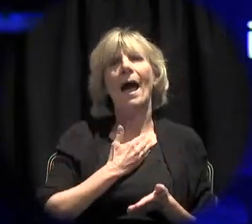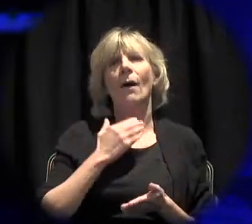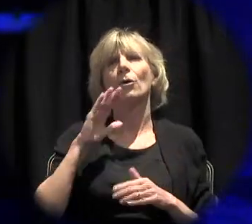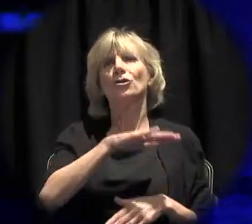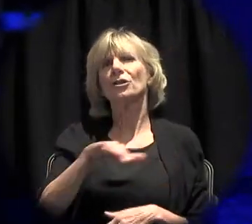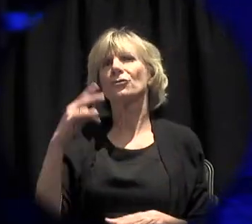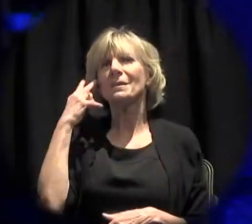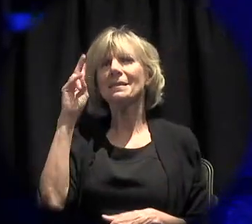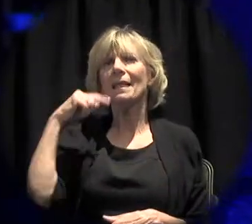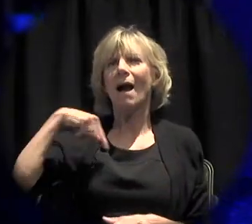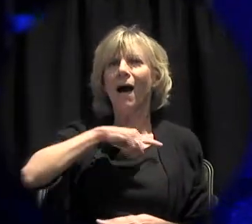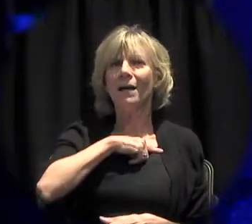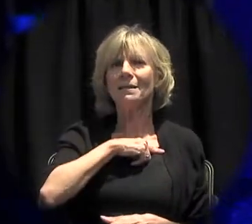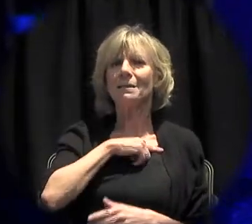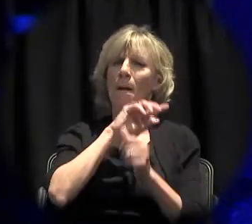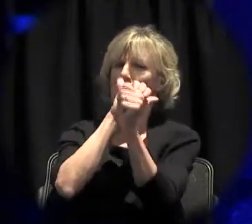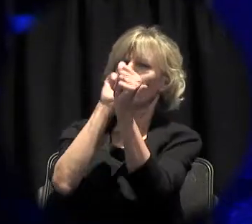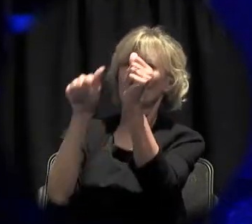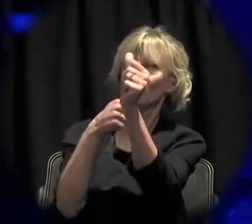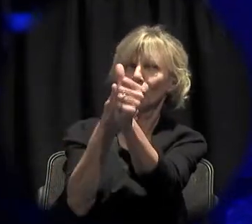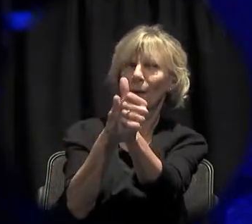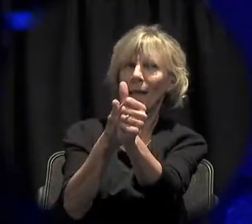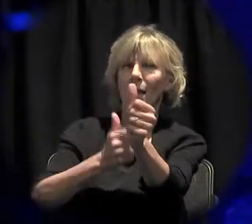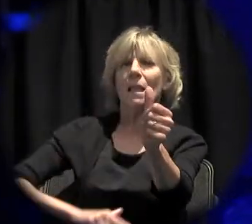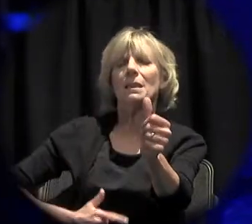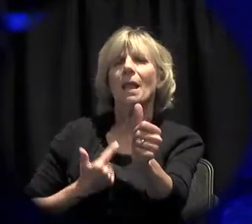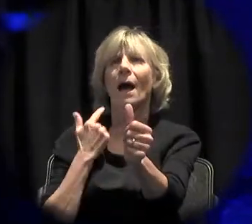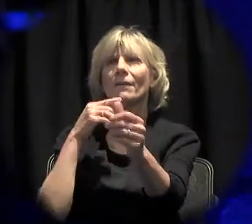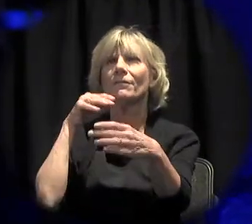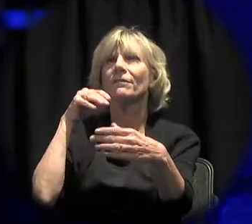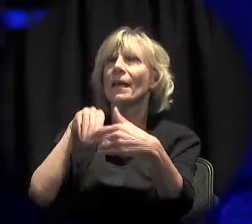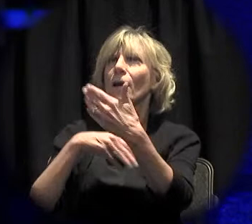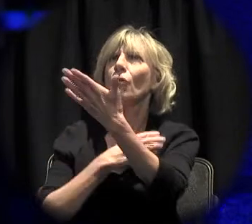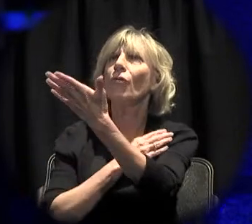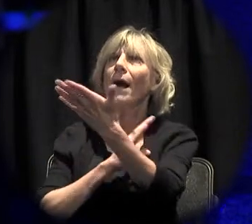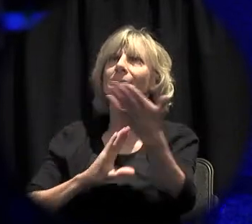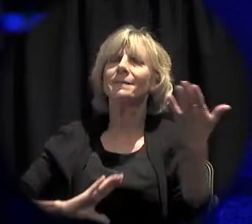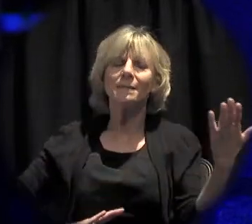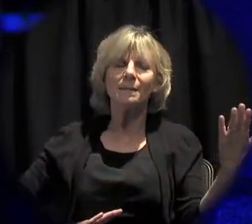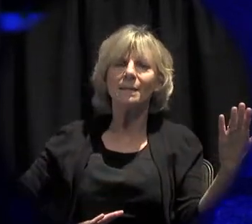us pursuing life in Christ?